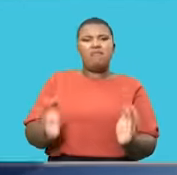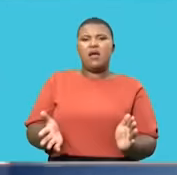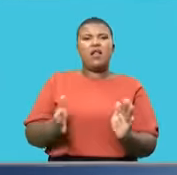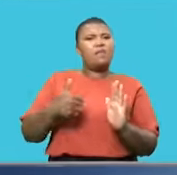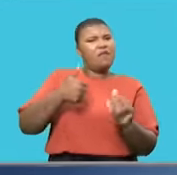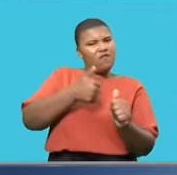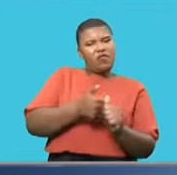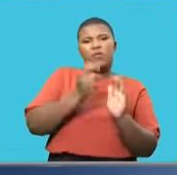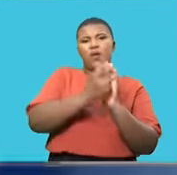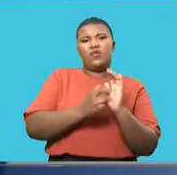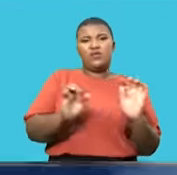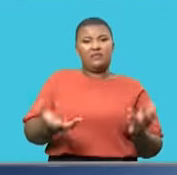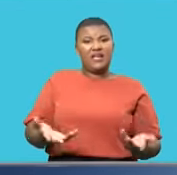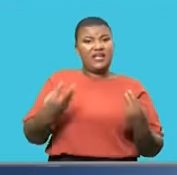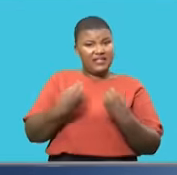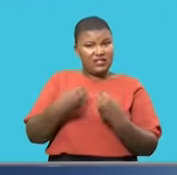Because